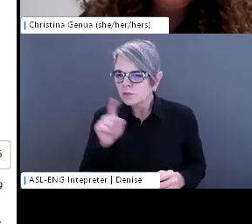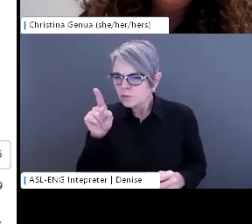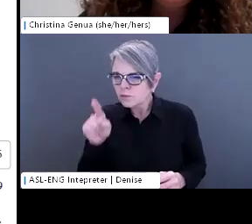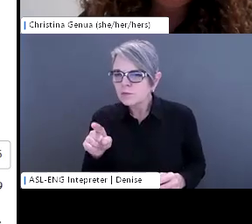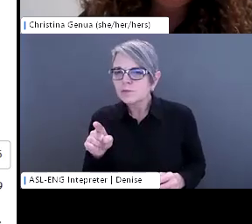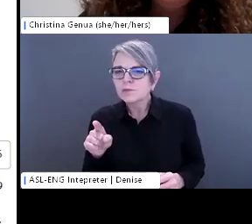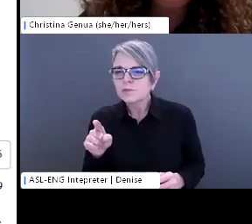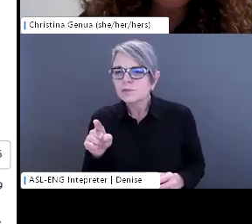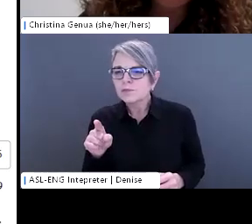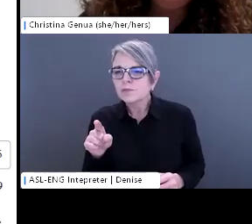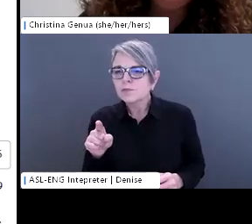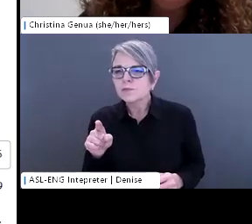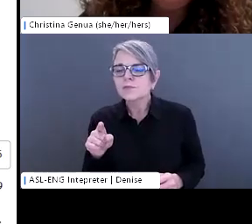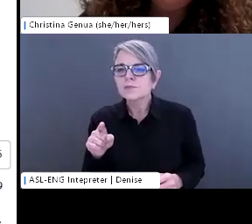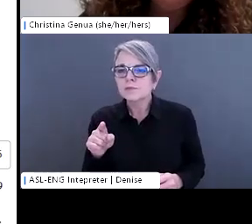So